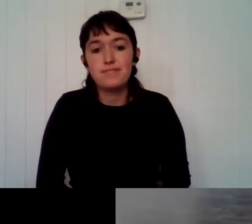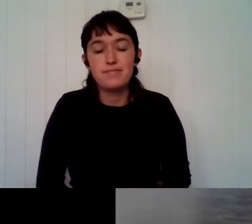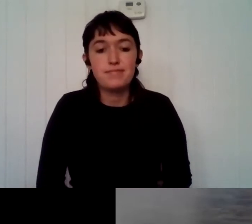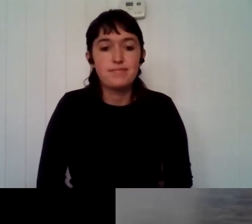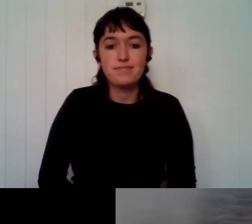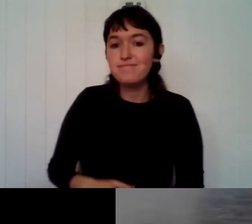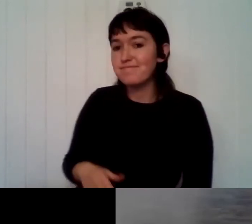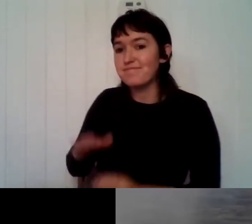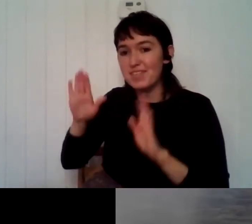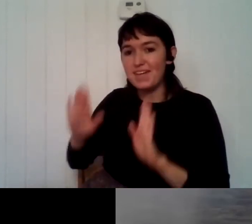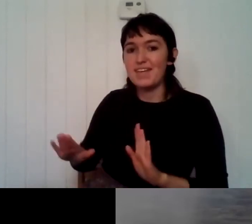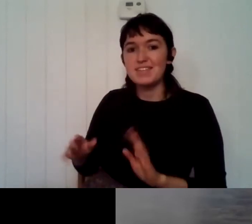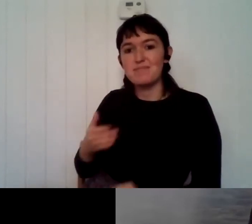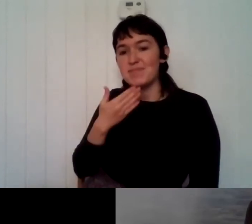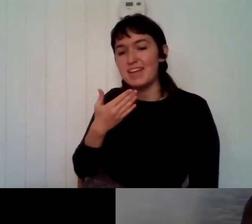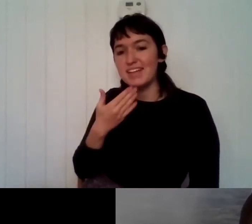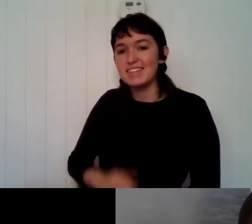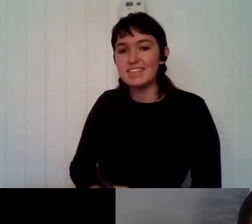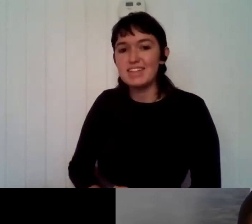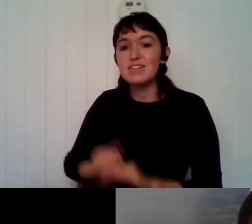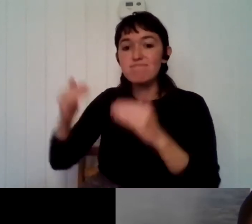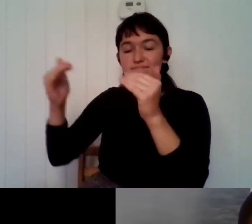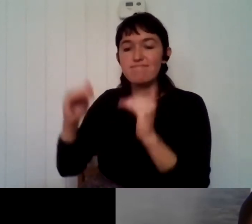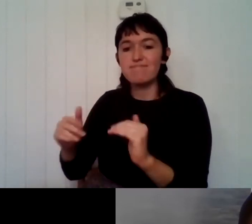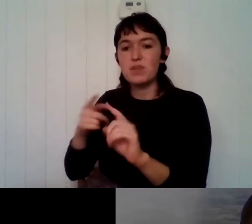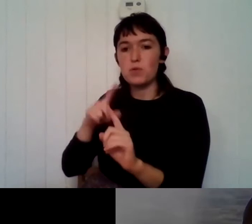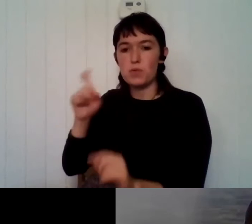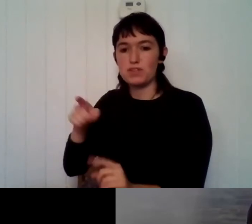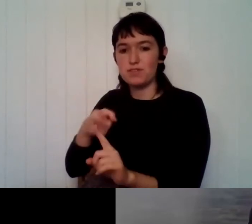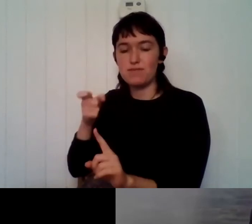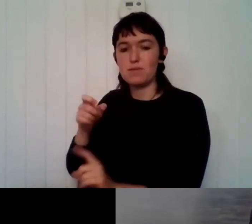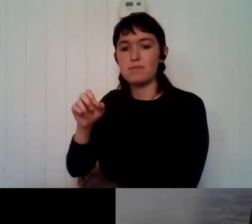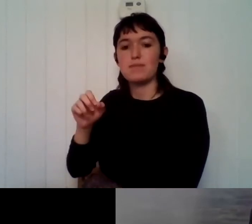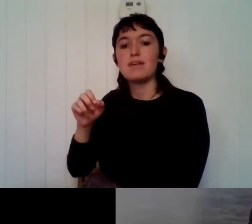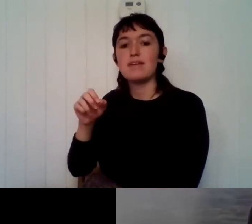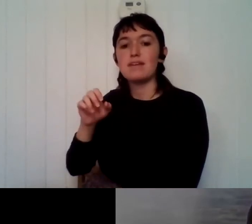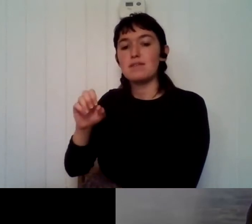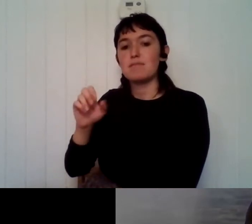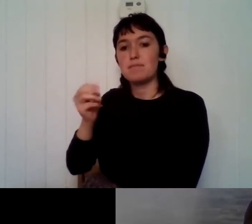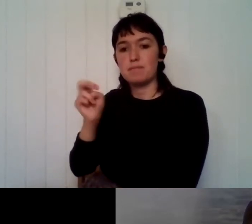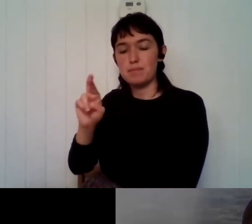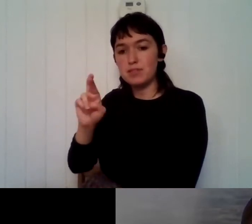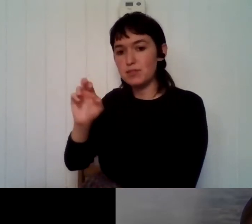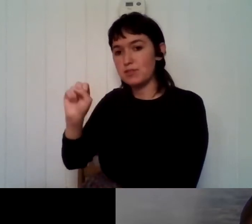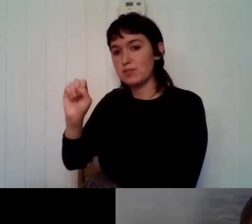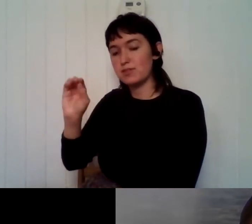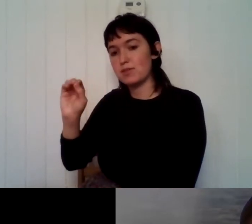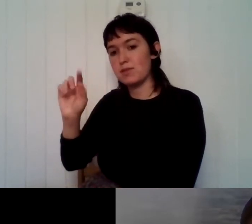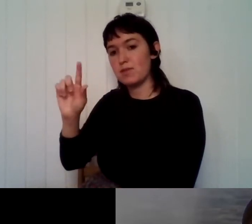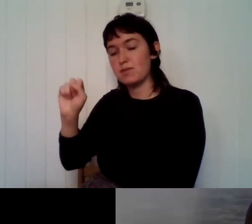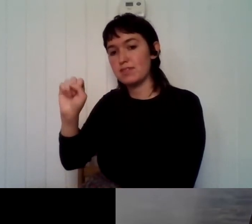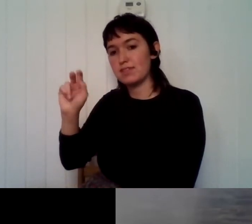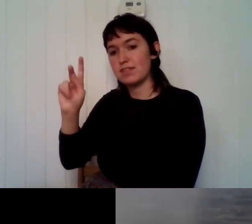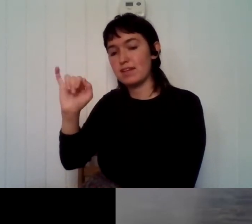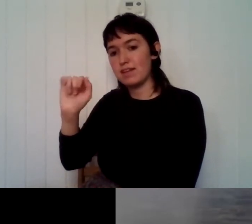Awesome. Thanks. That's super helpful. We've got a question from Mr. Soskill's 5th grade class. If I wanted to become a volcanologist, what would I